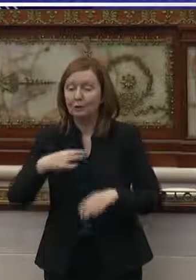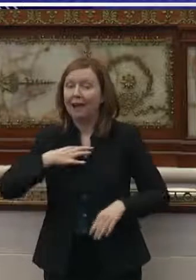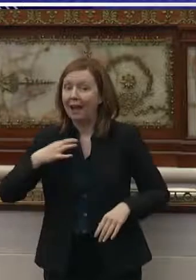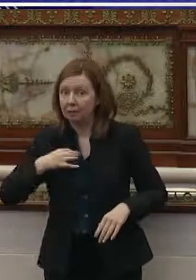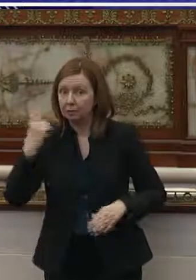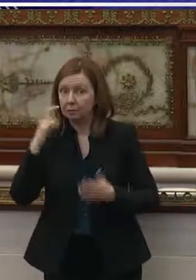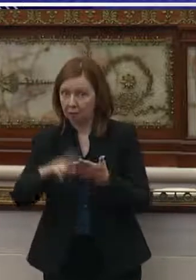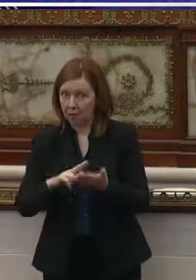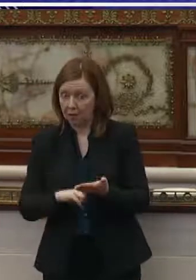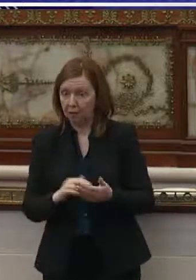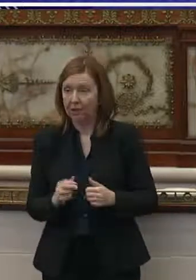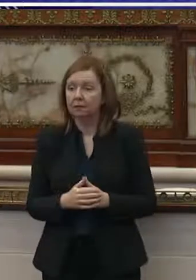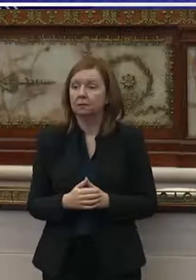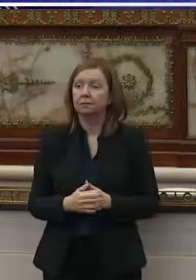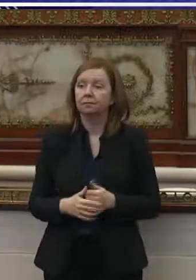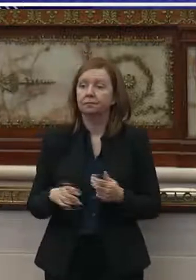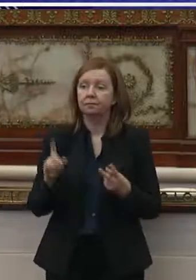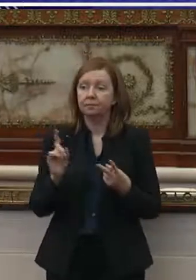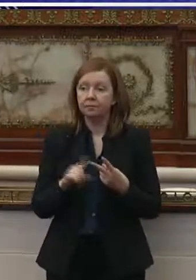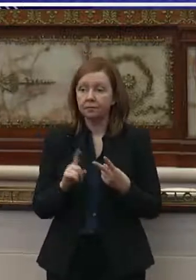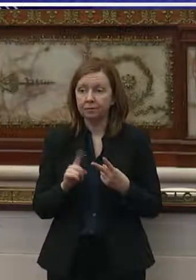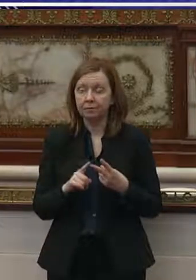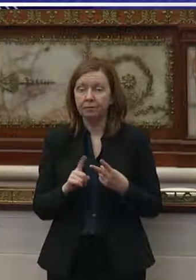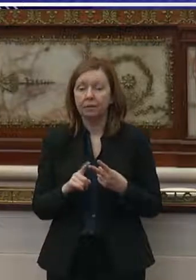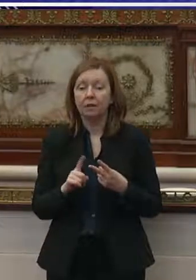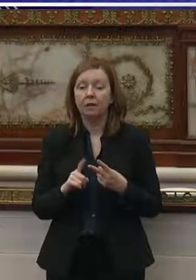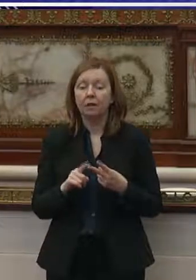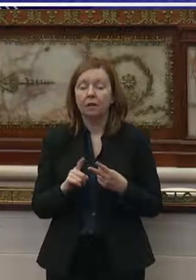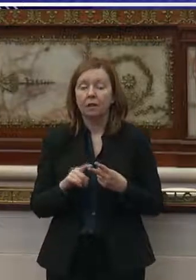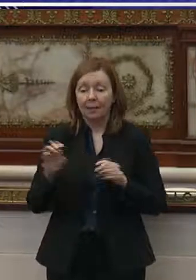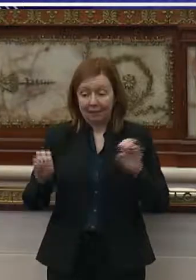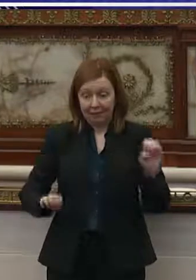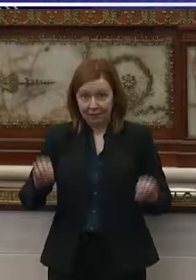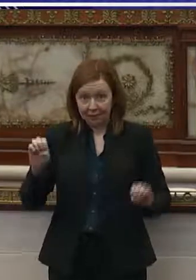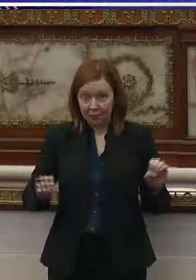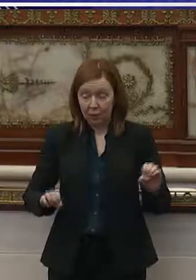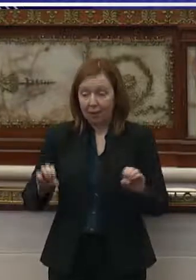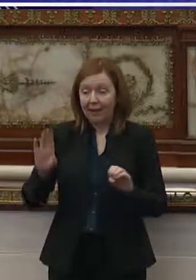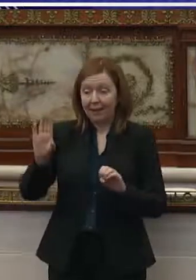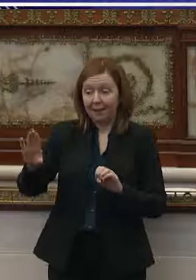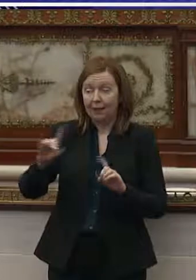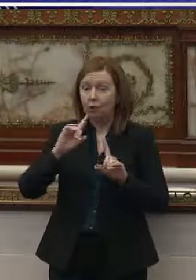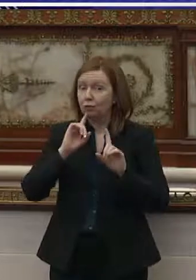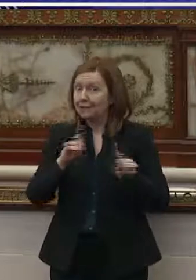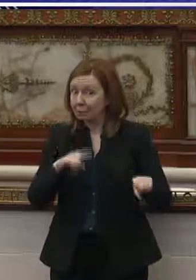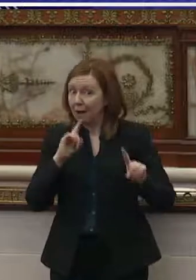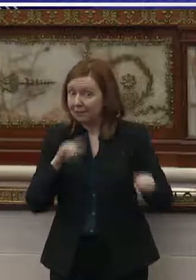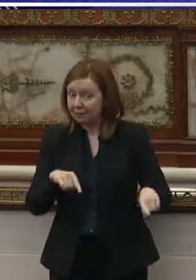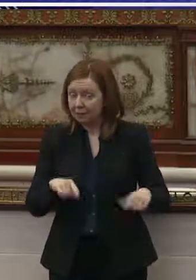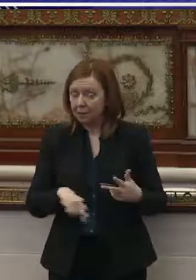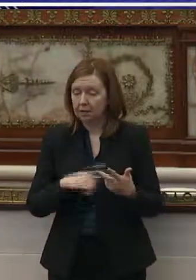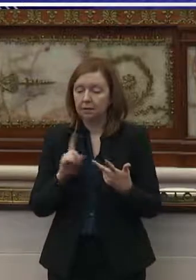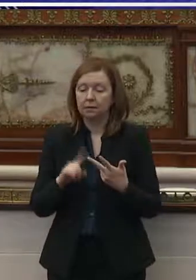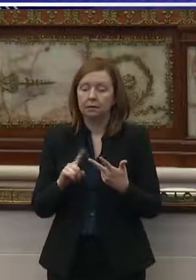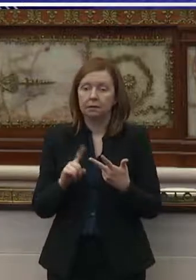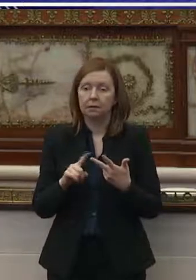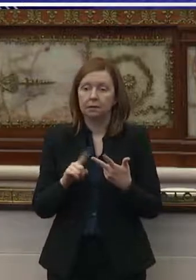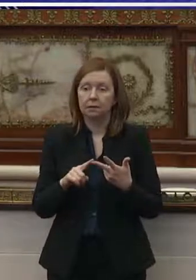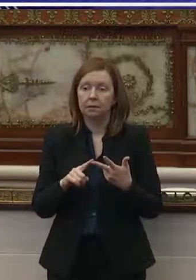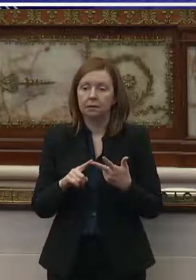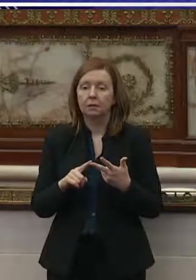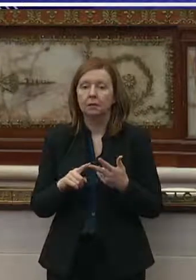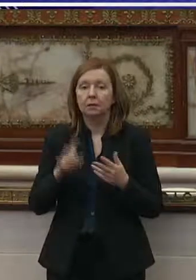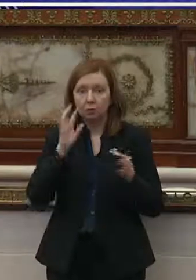for the contract. 2, evaluated an applicant's responsiveness. And 3,